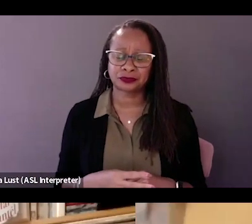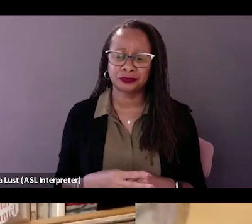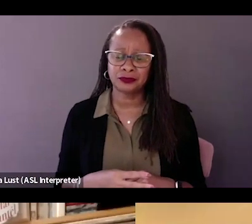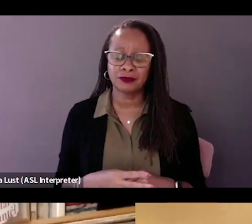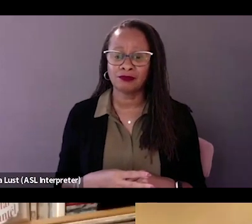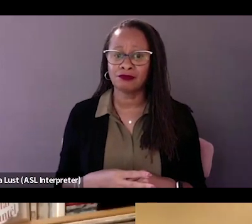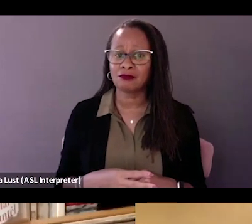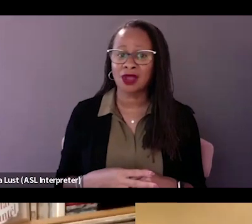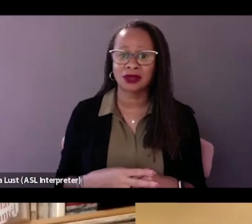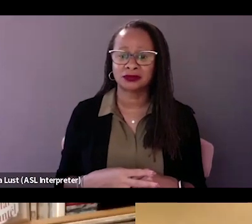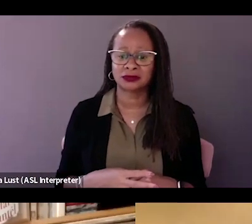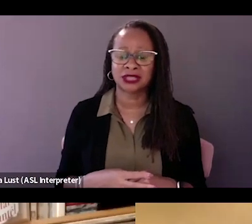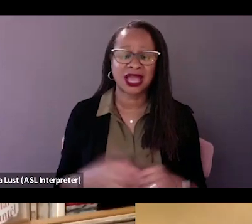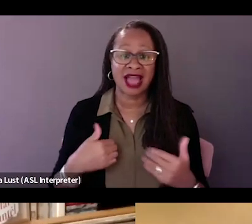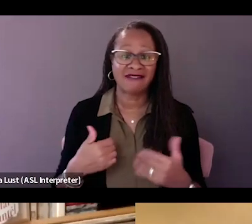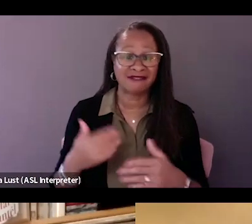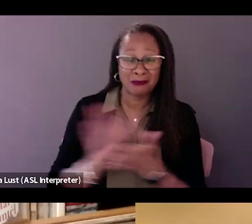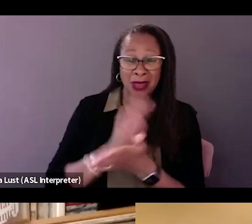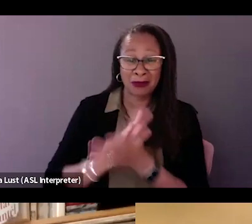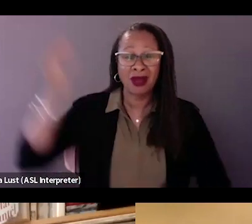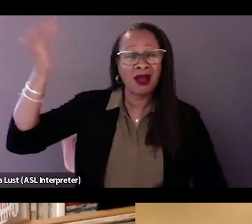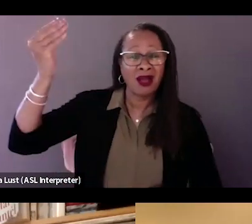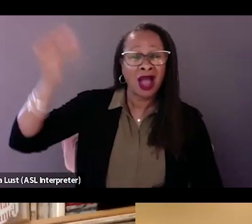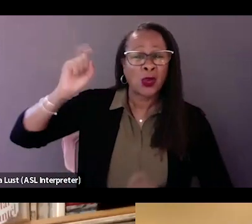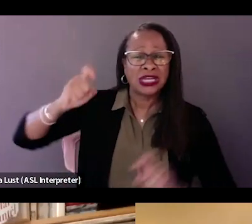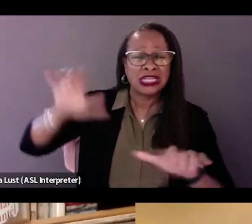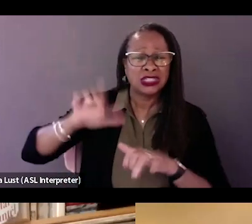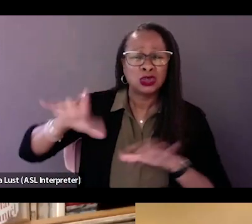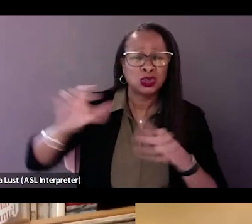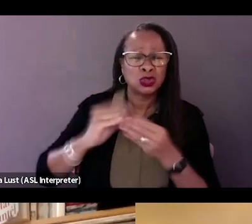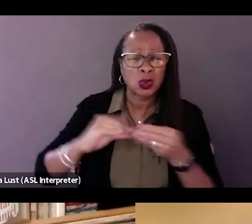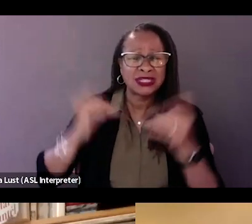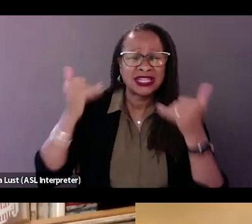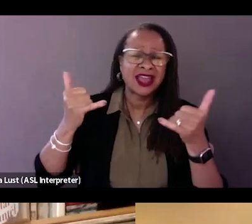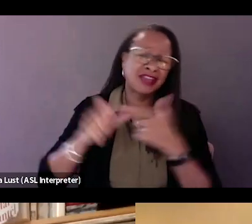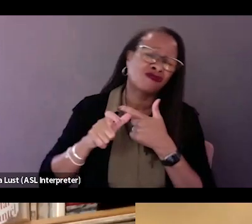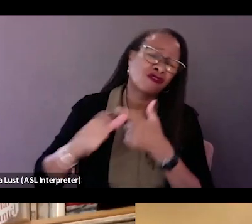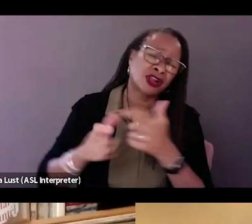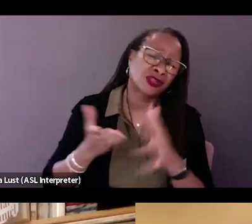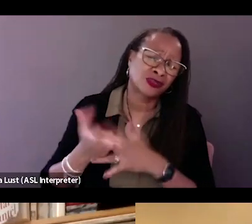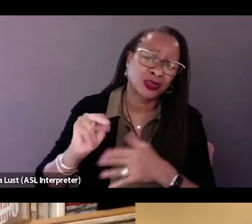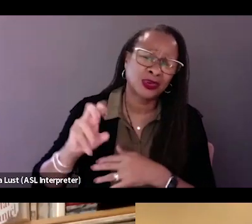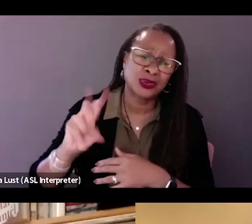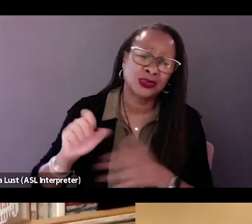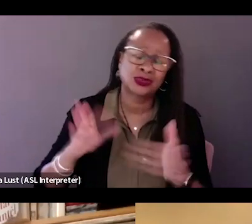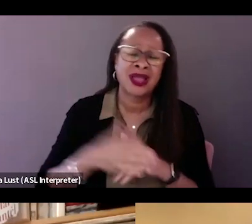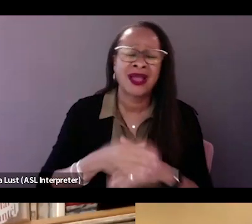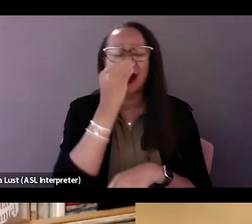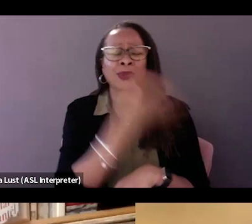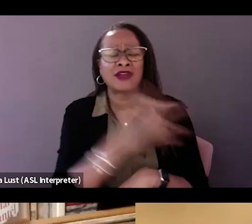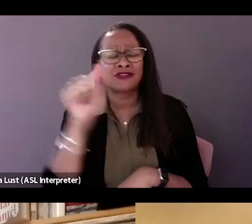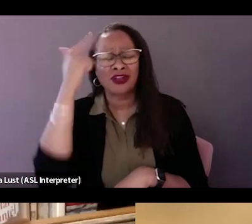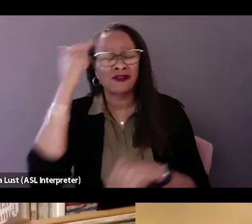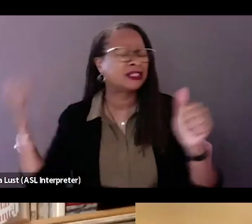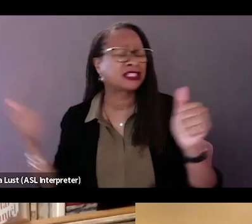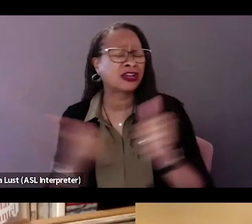holding a bunch of paper in their hand and saying, we need to do this story today. And, I don't care if the government is coming after me, and that